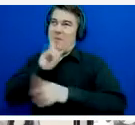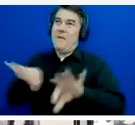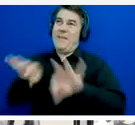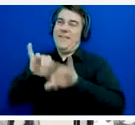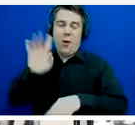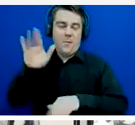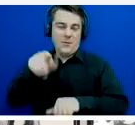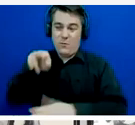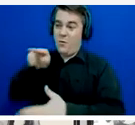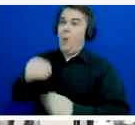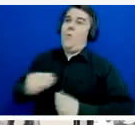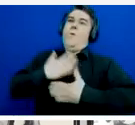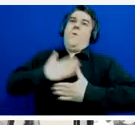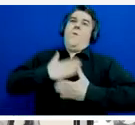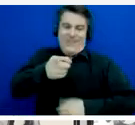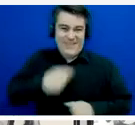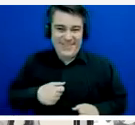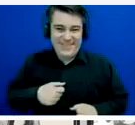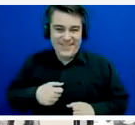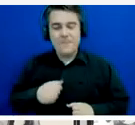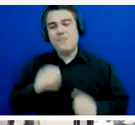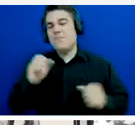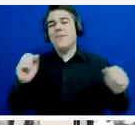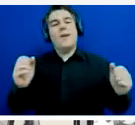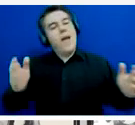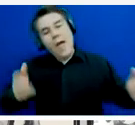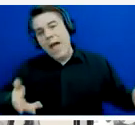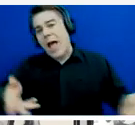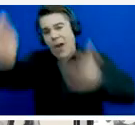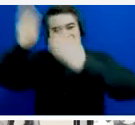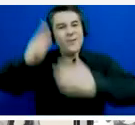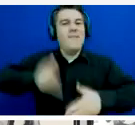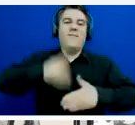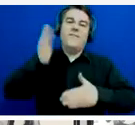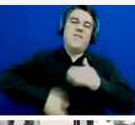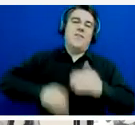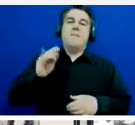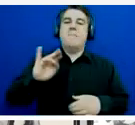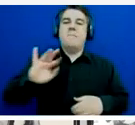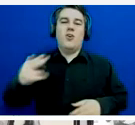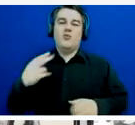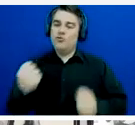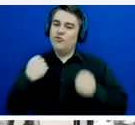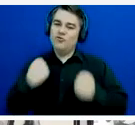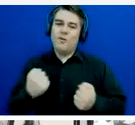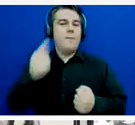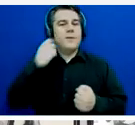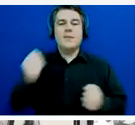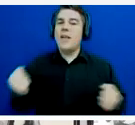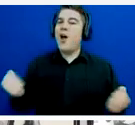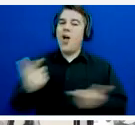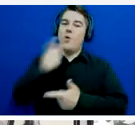inspired by that. And just everybody go out and finish the month of March strong, because everybody you bring